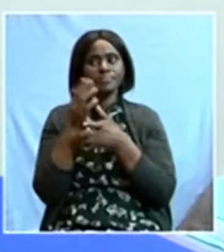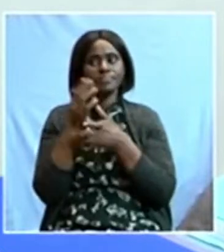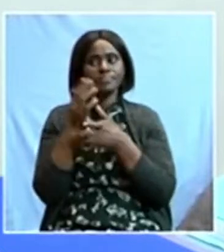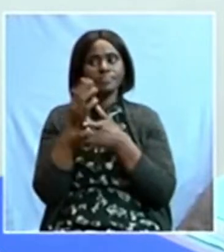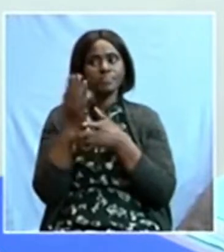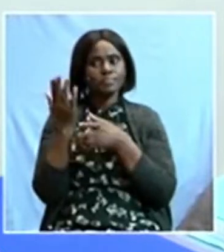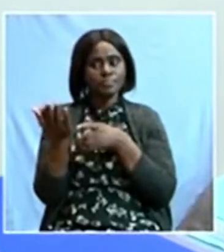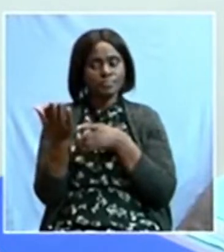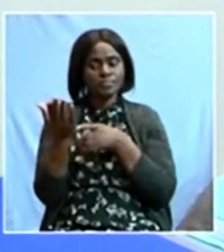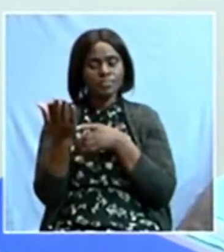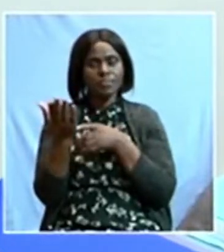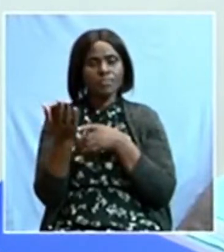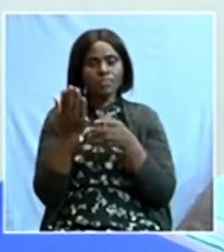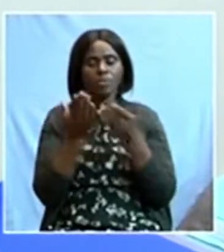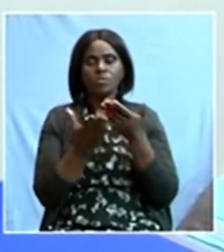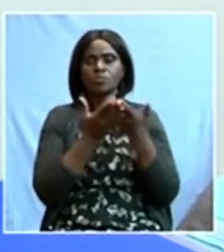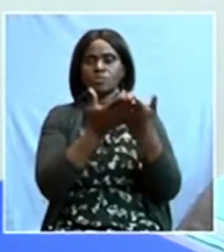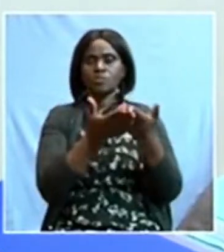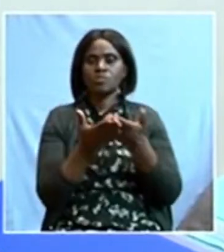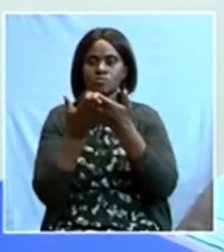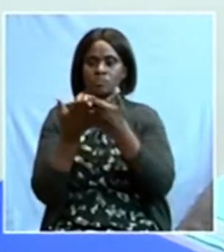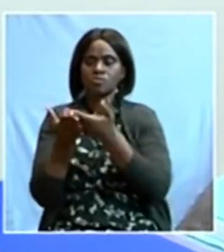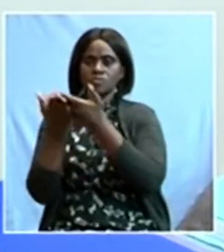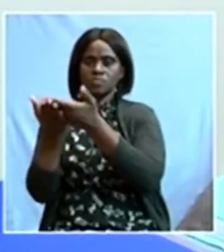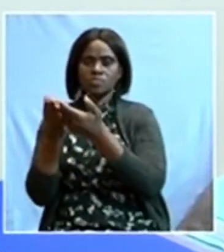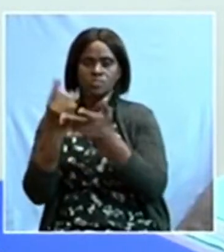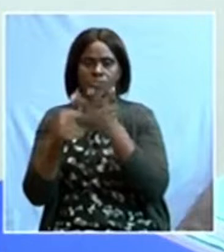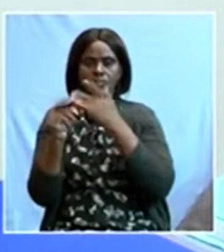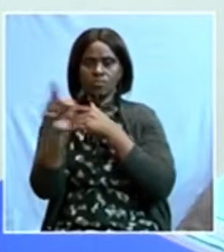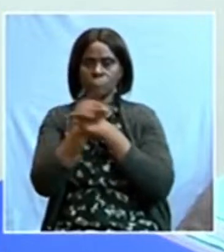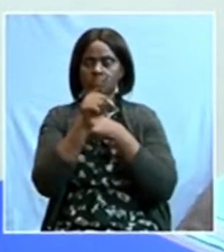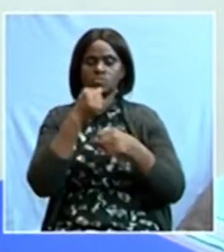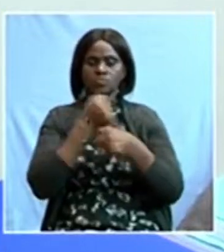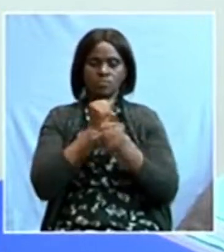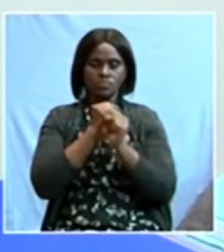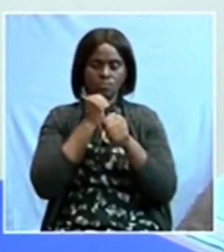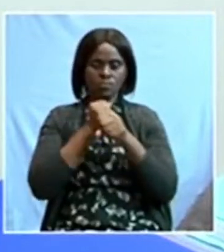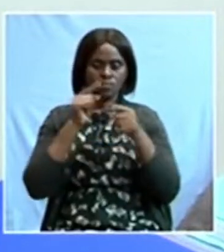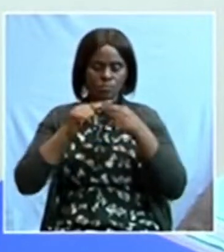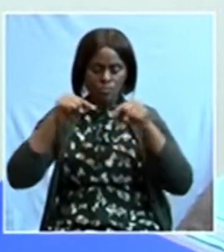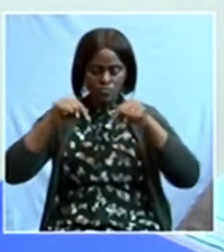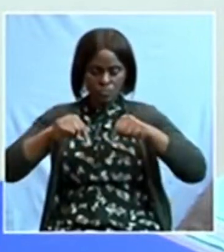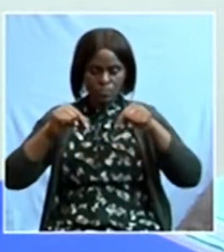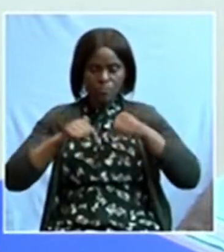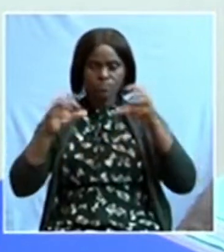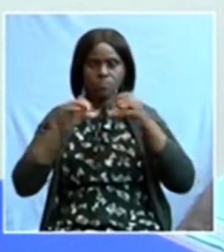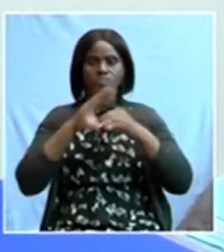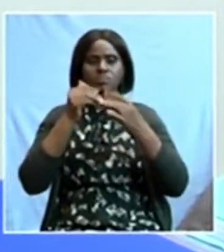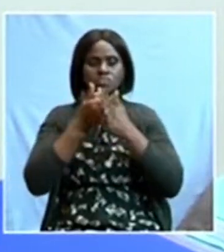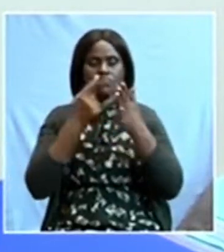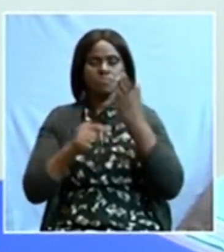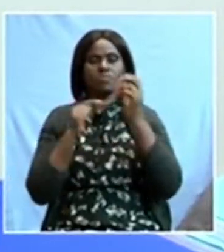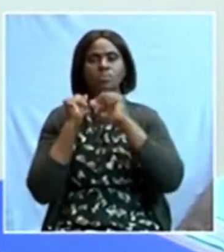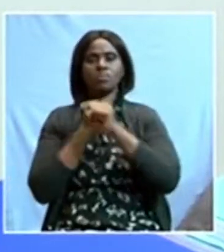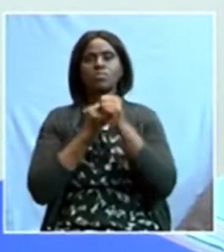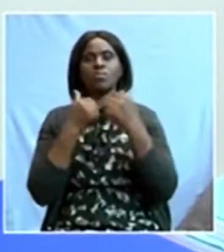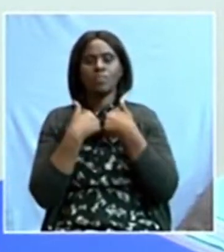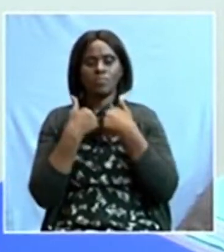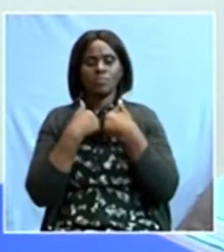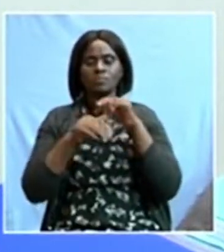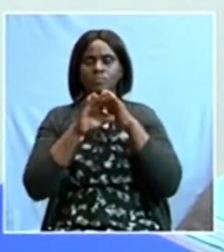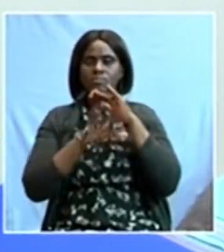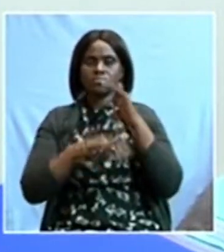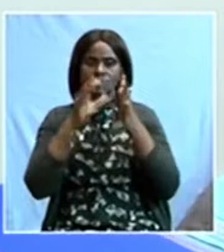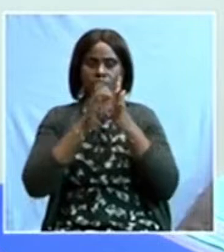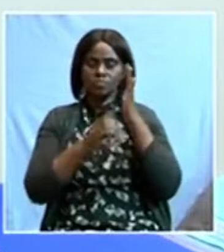the submissions that you make to this committee are protected under Cap 12